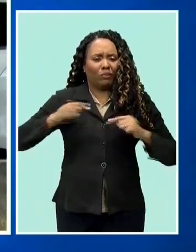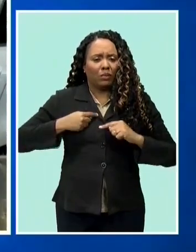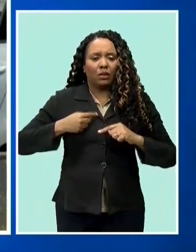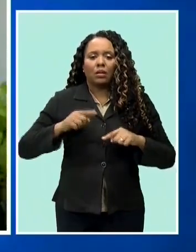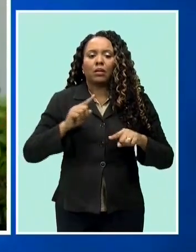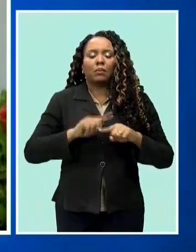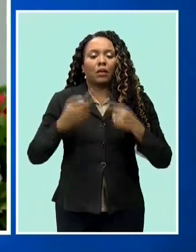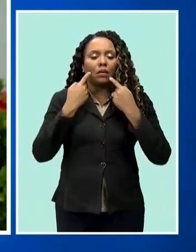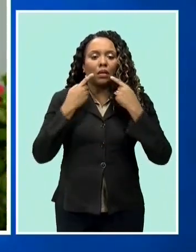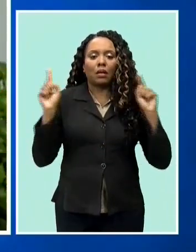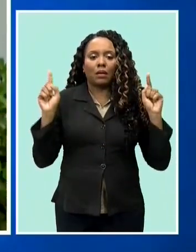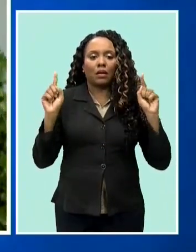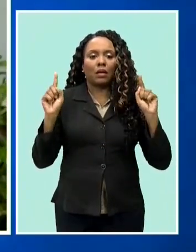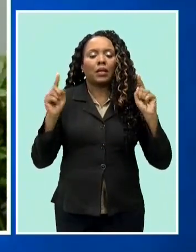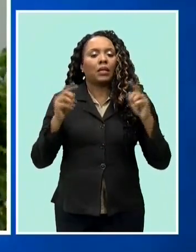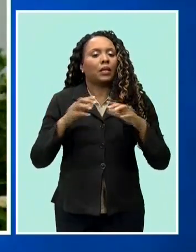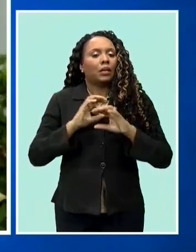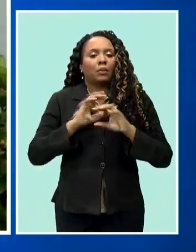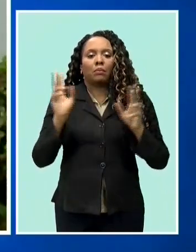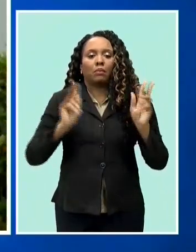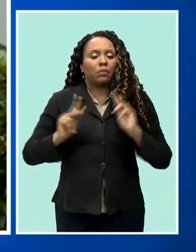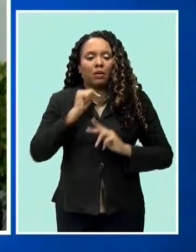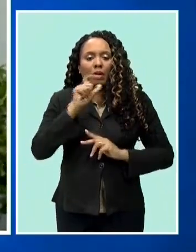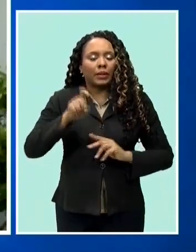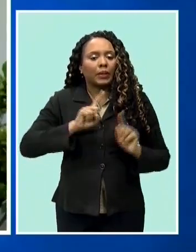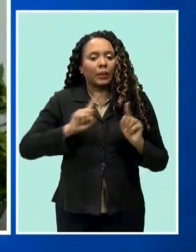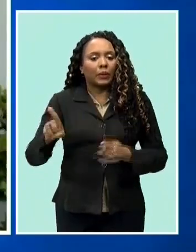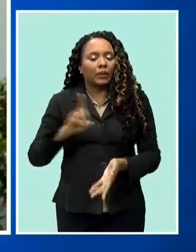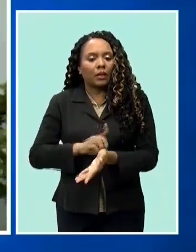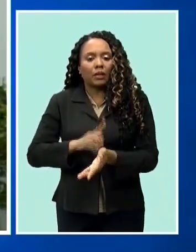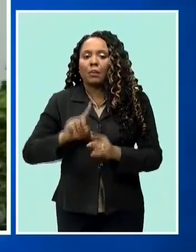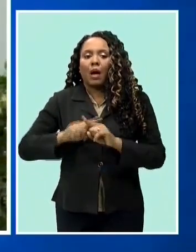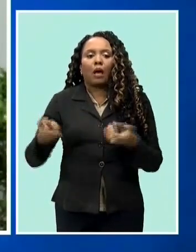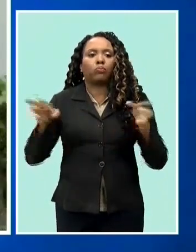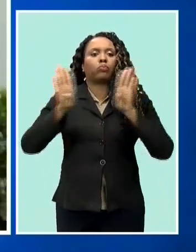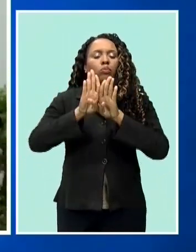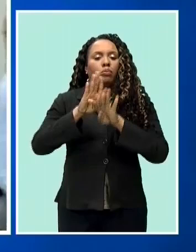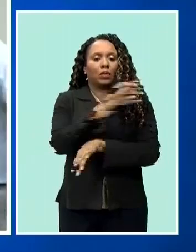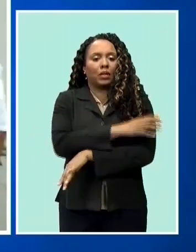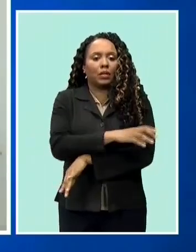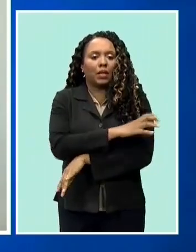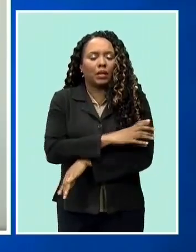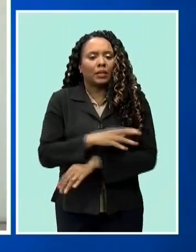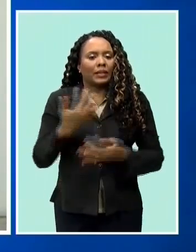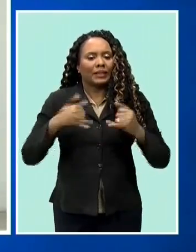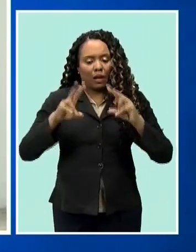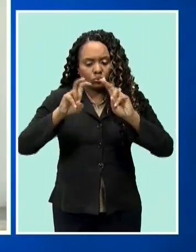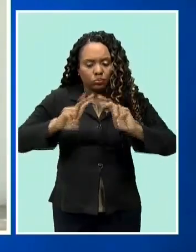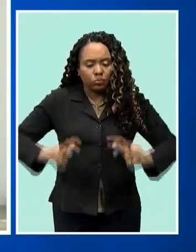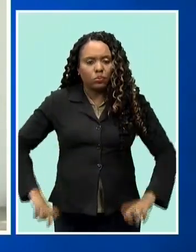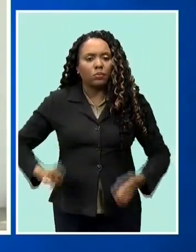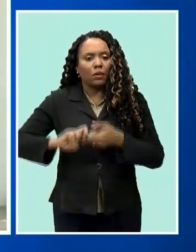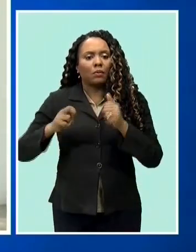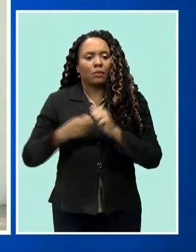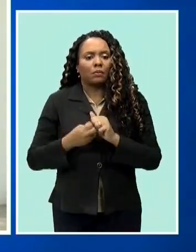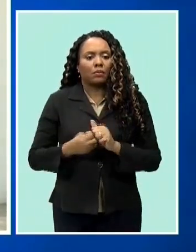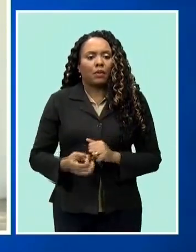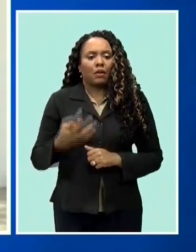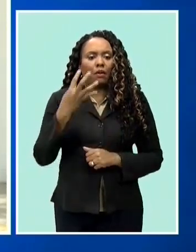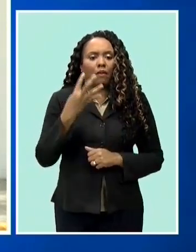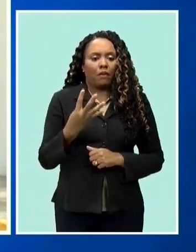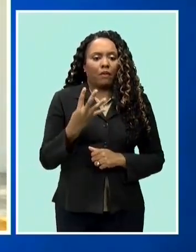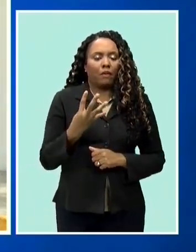seek medical attention. CBC understands the clinic was closed for the remainder of the day while the problem was investigated. 4 officers from the Worthing